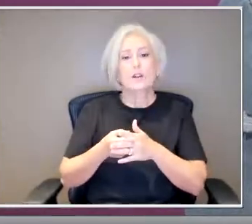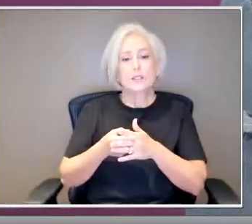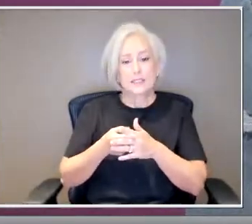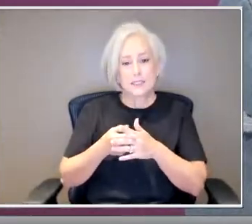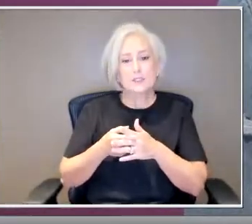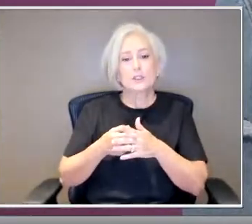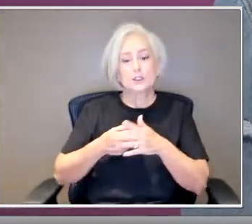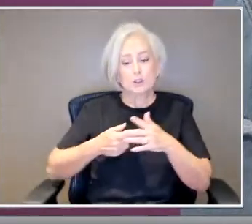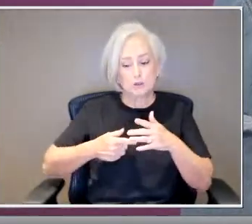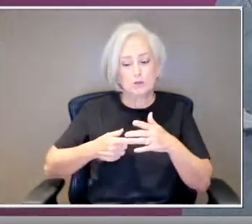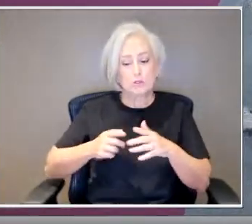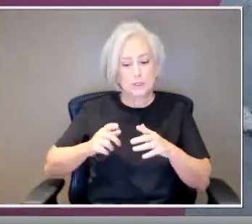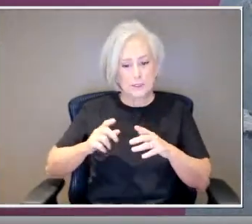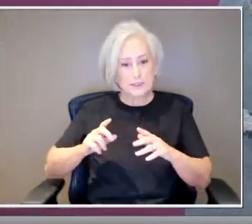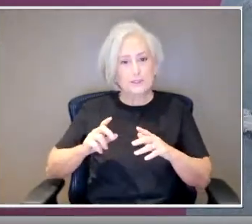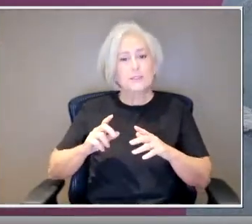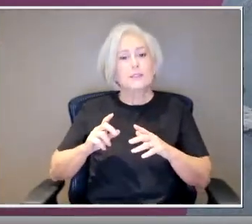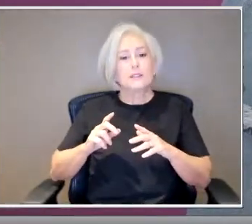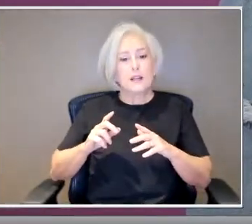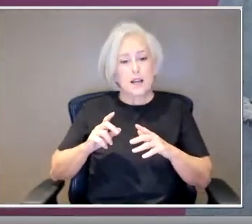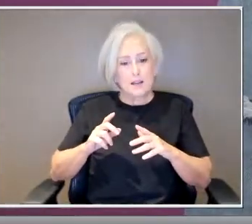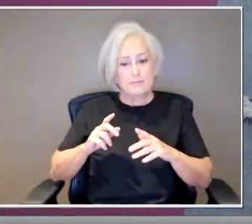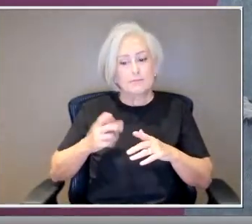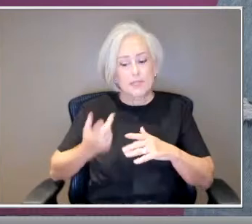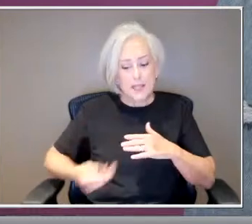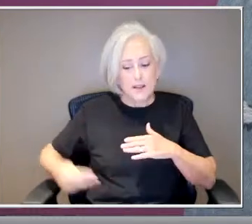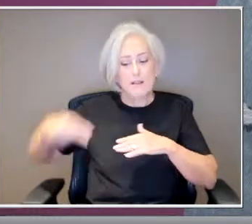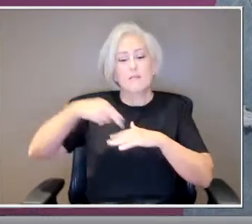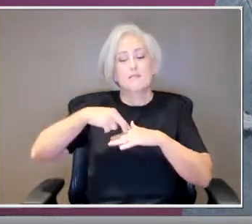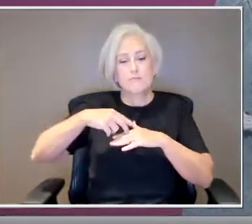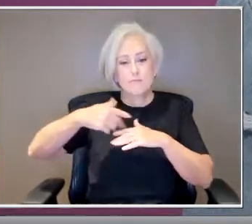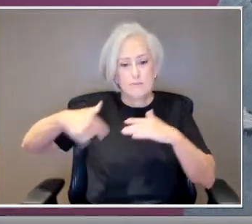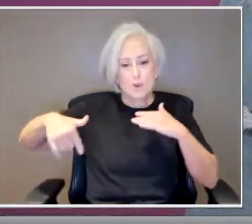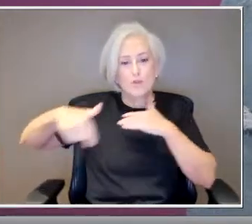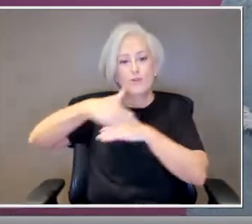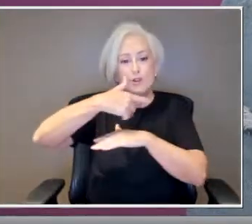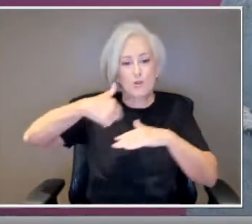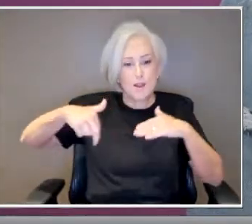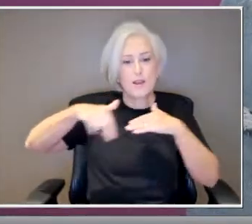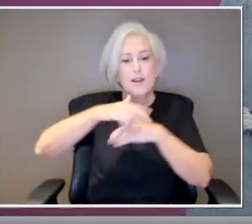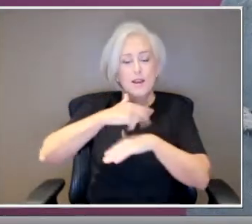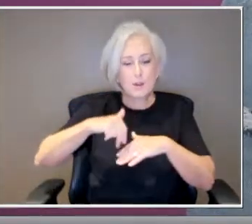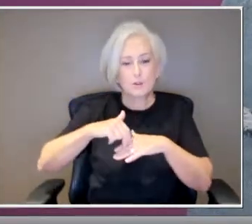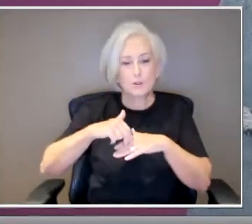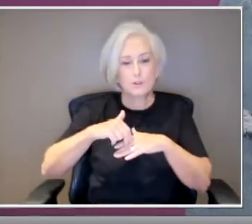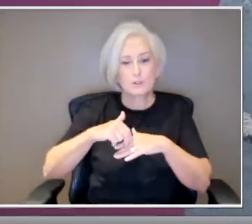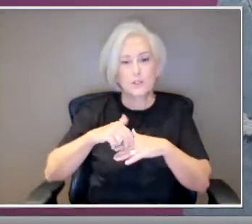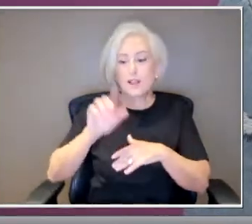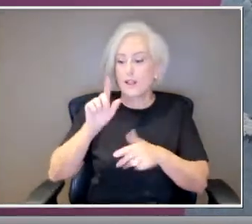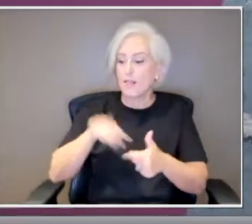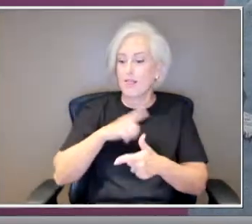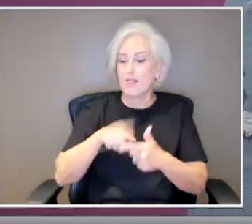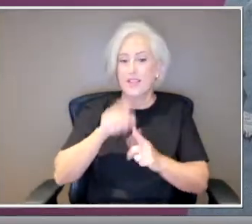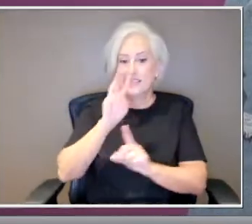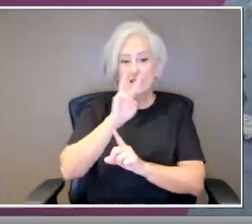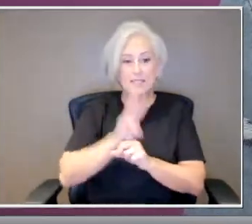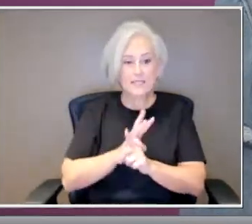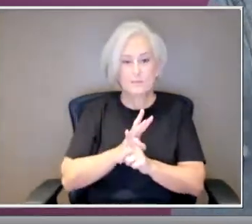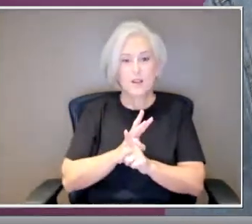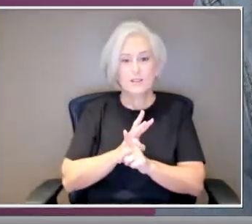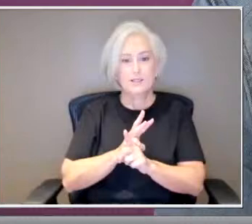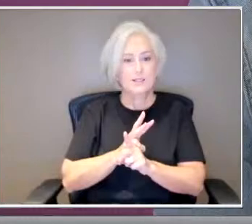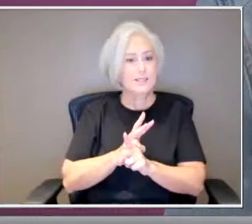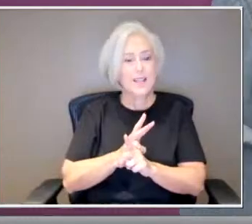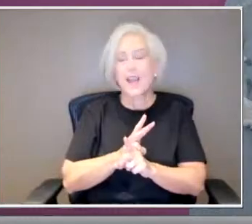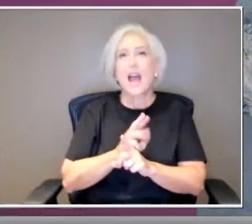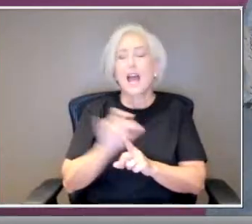gradually started getting up, moving around, and next thing you know, it was 6, and it was like home alone again. So